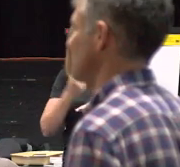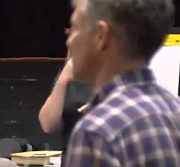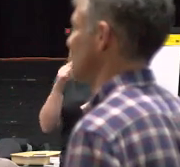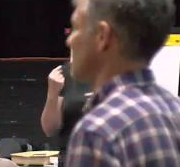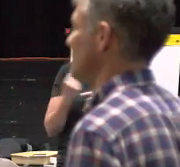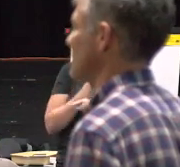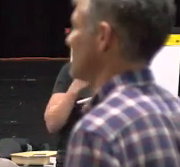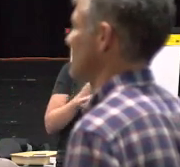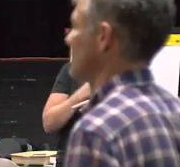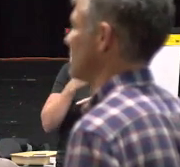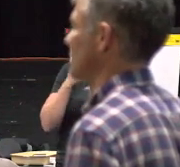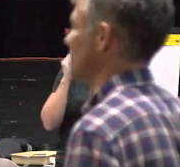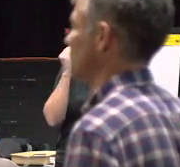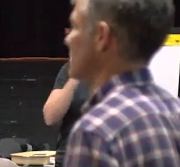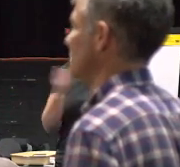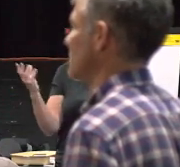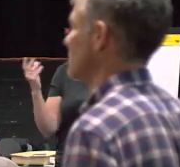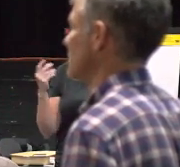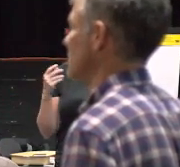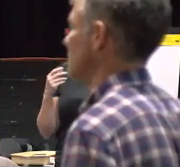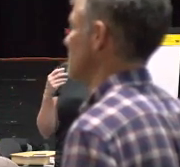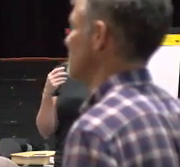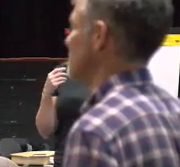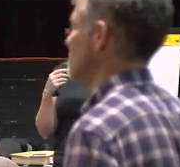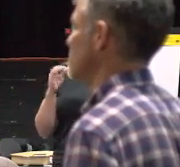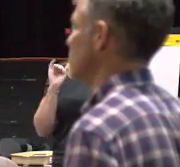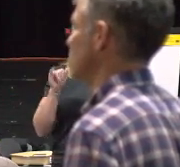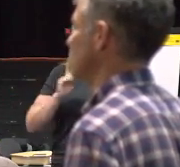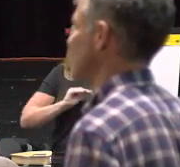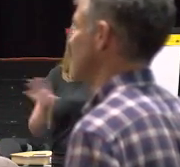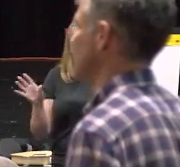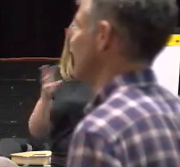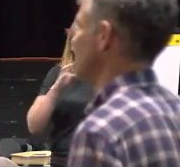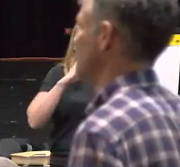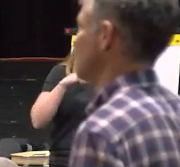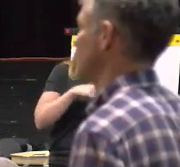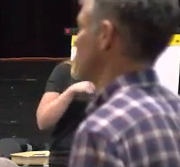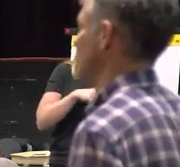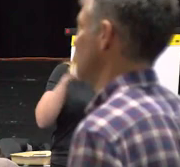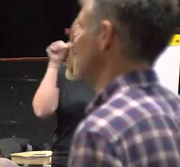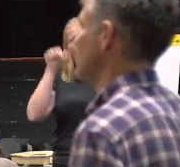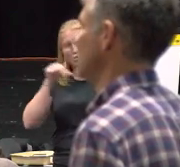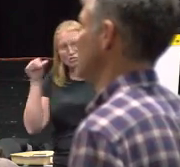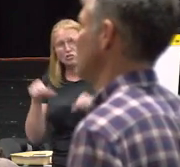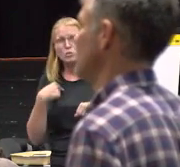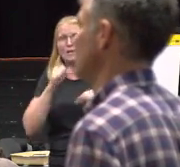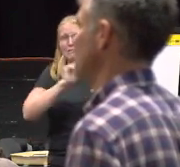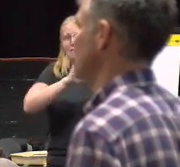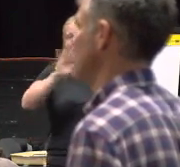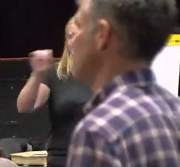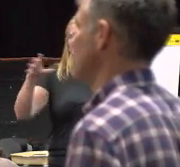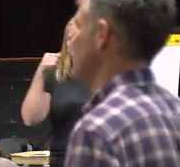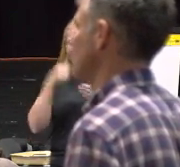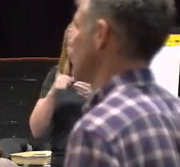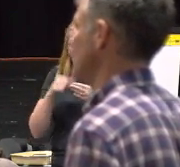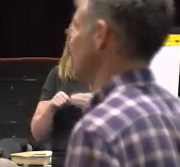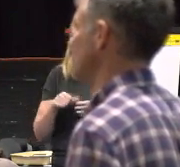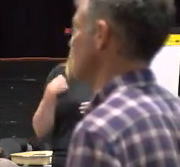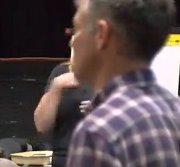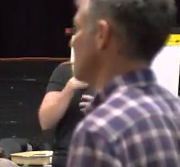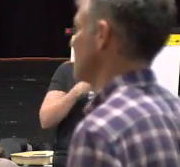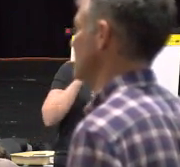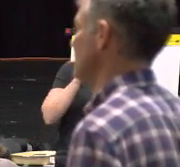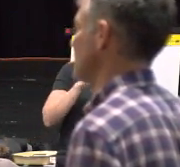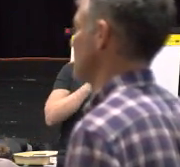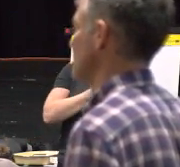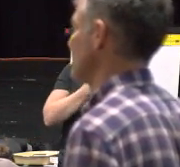regularly, parentheses, send out in water bill, posters, dropped in mailboxes, etc., and make city preparedness and recovery